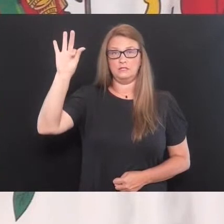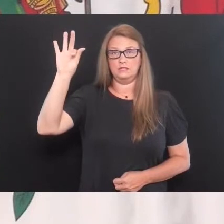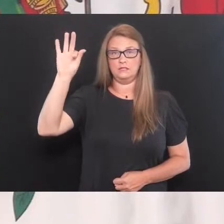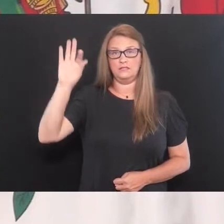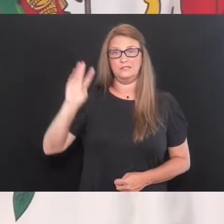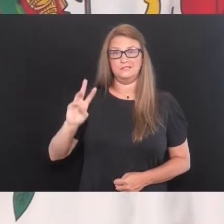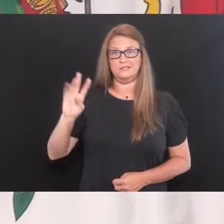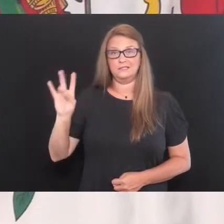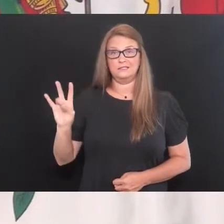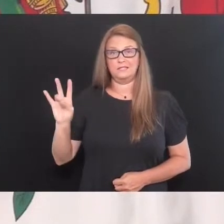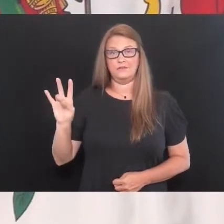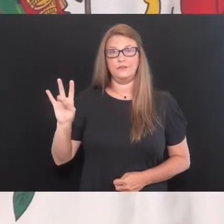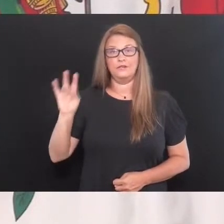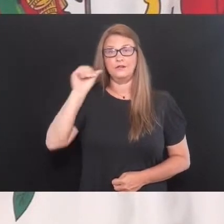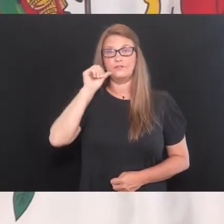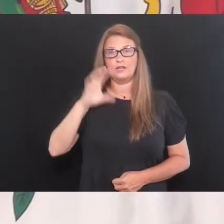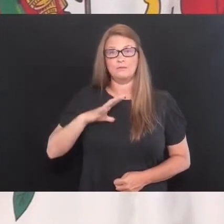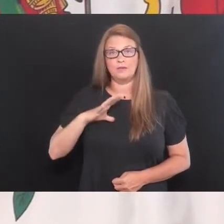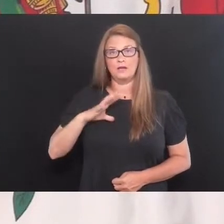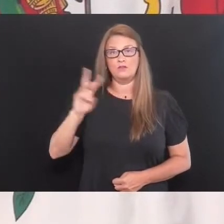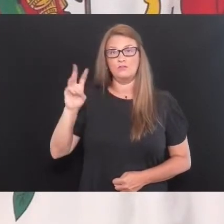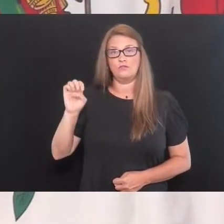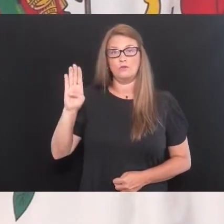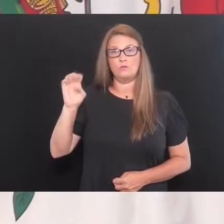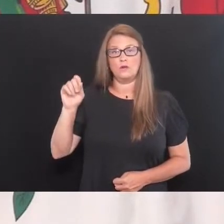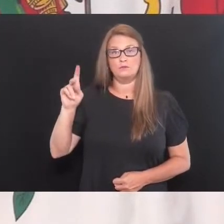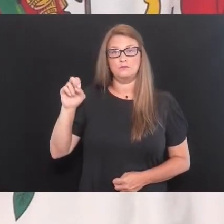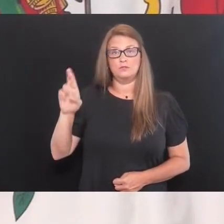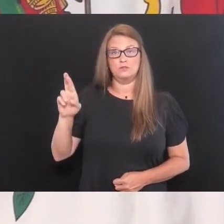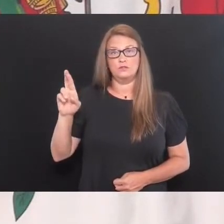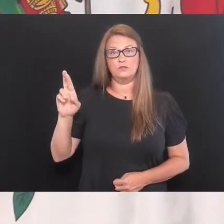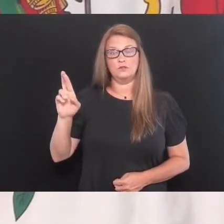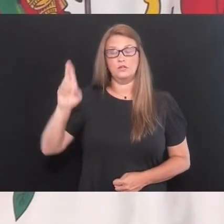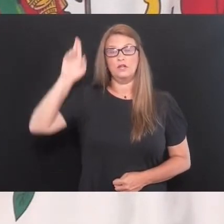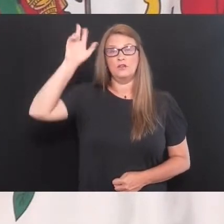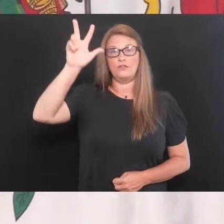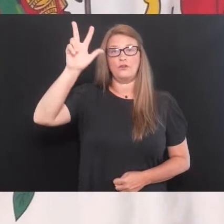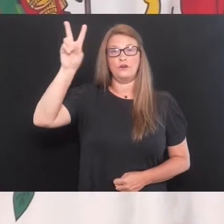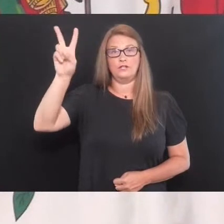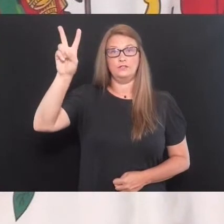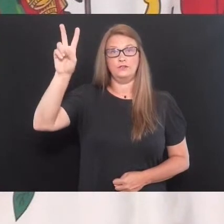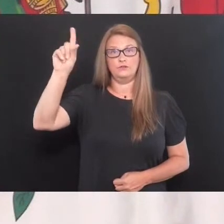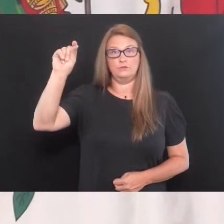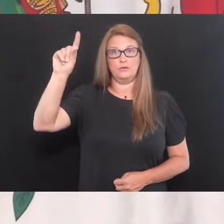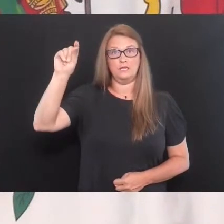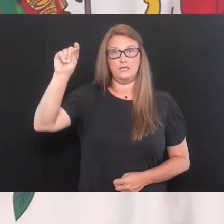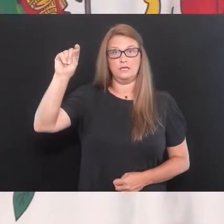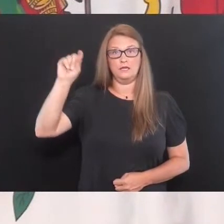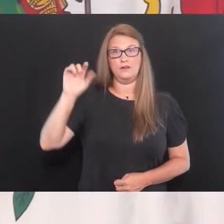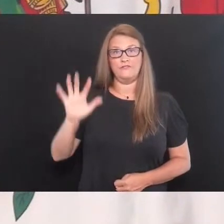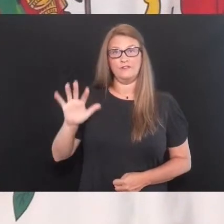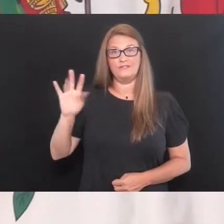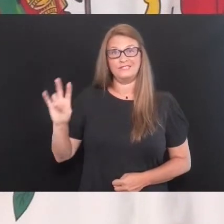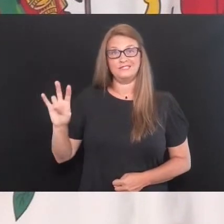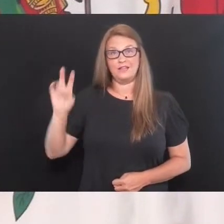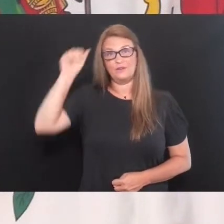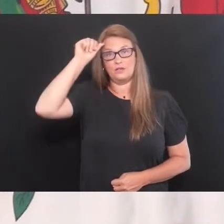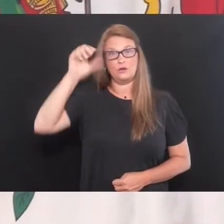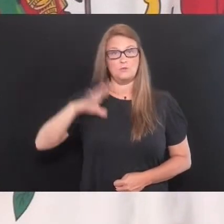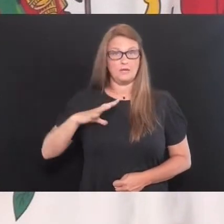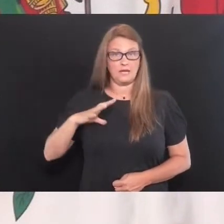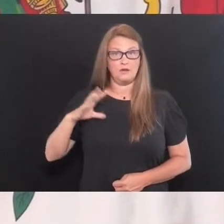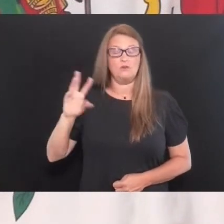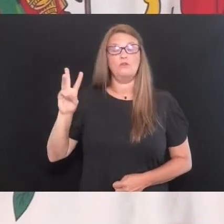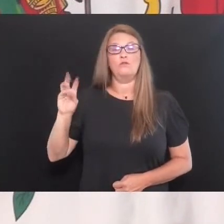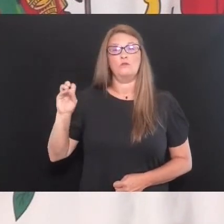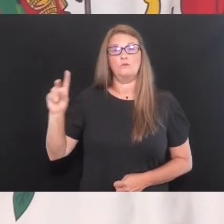a 67-year-old female from Webster County. Our 32,120th death is a 57-year-old male from Wood